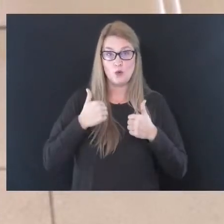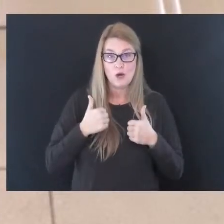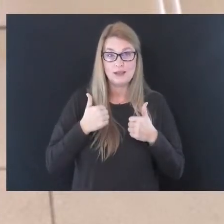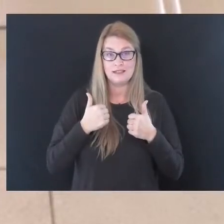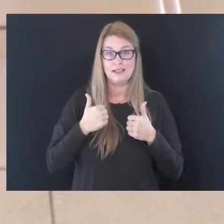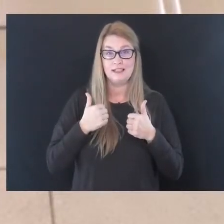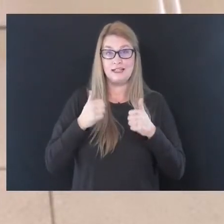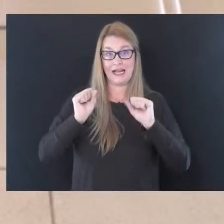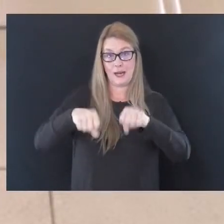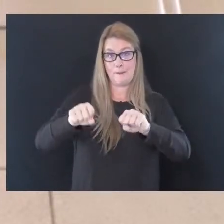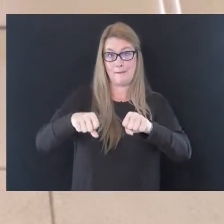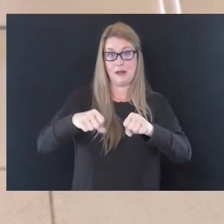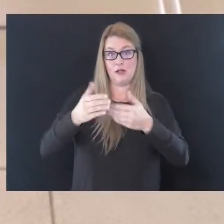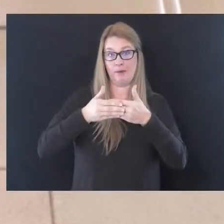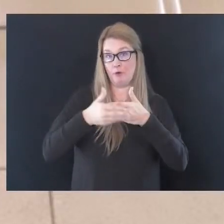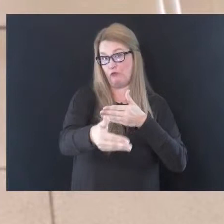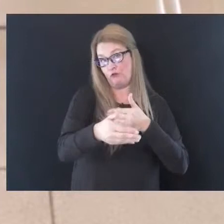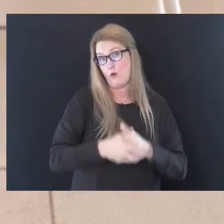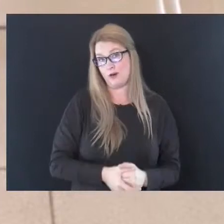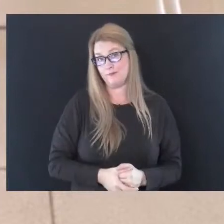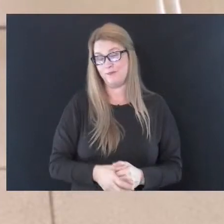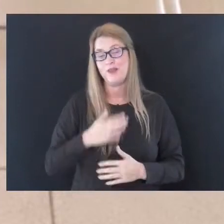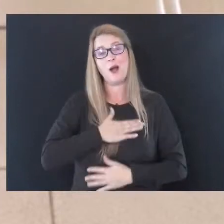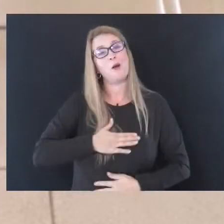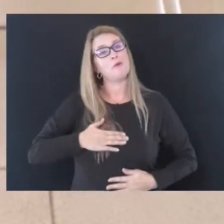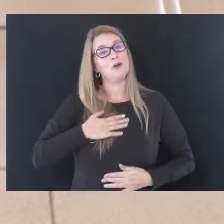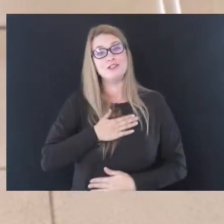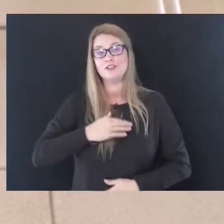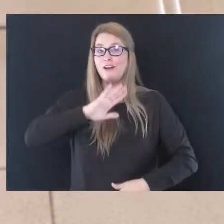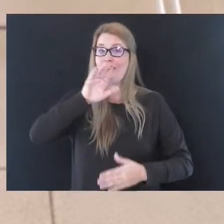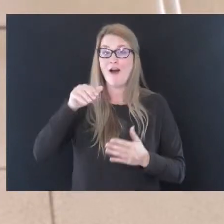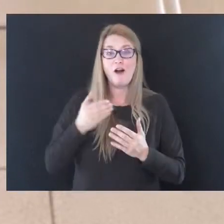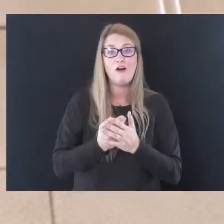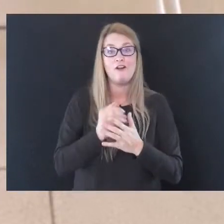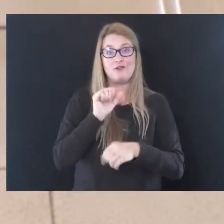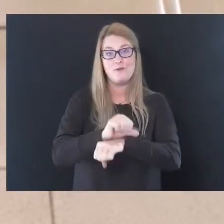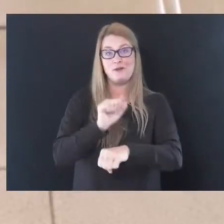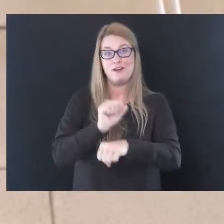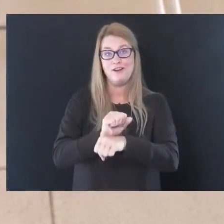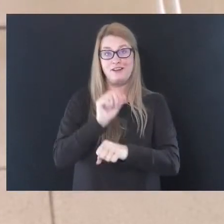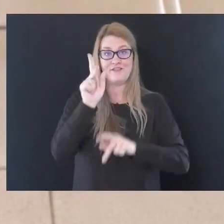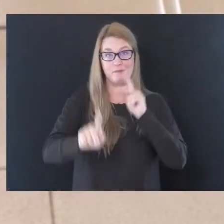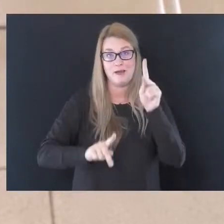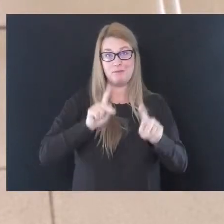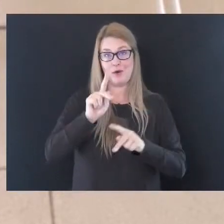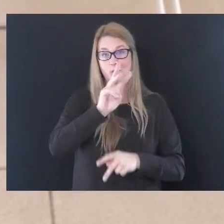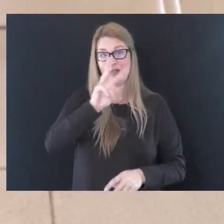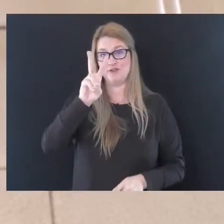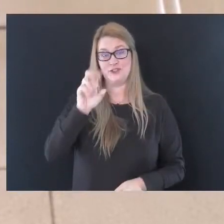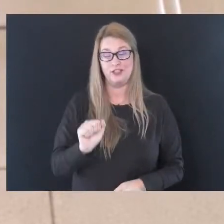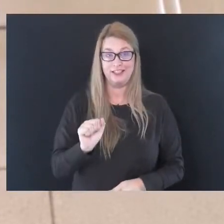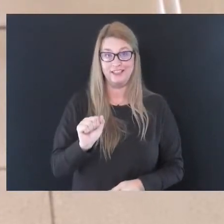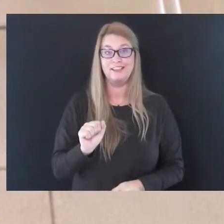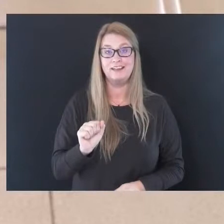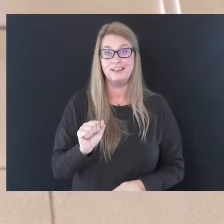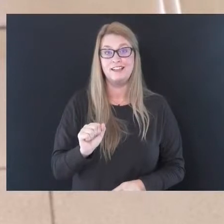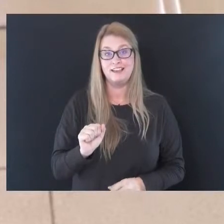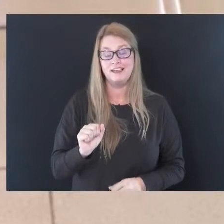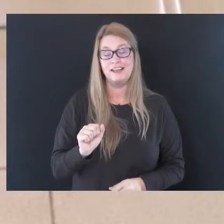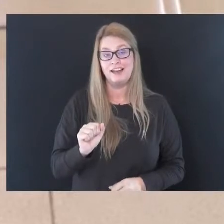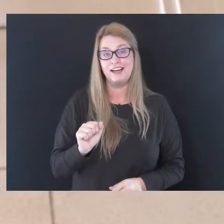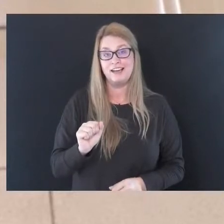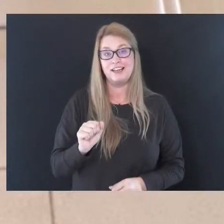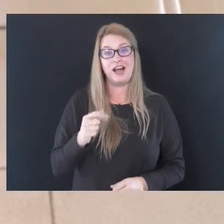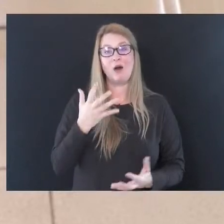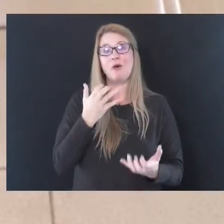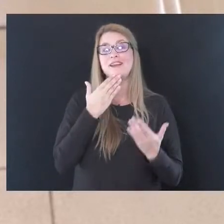list capability going forward. I appreciate all the work that everyone is doing and the great work that West Virginians are doing, and